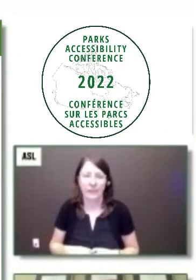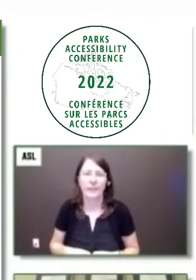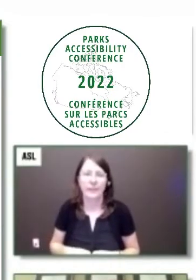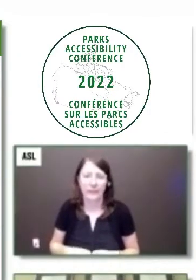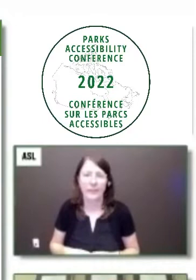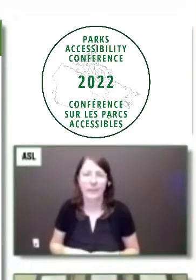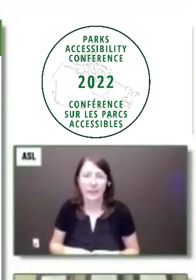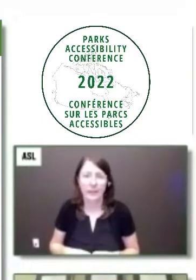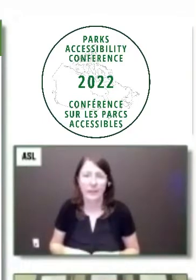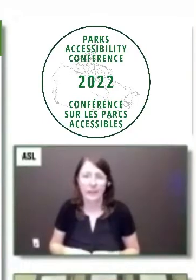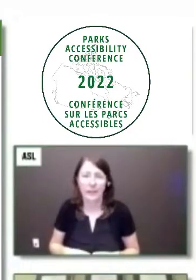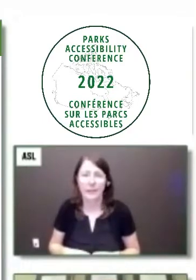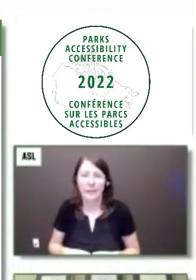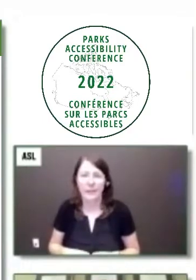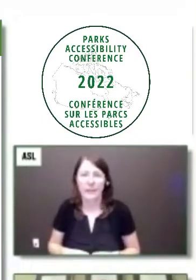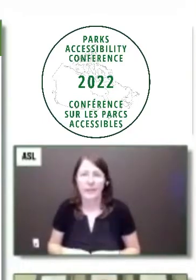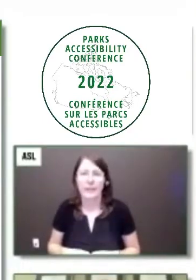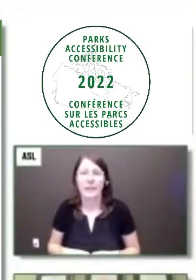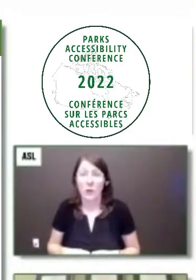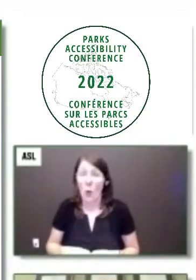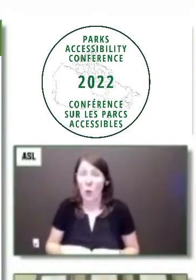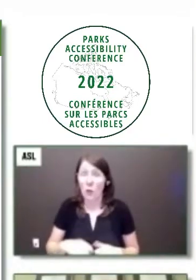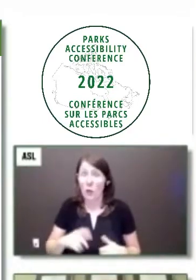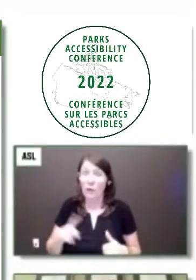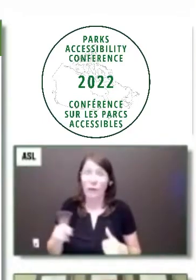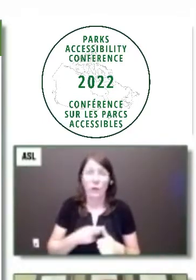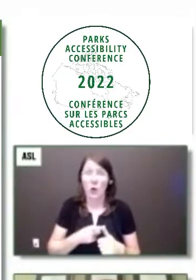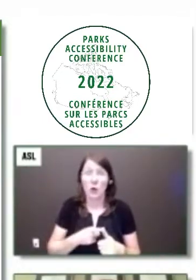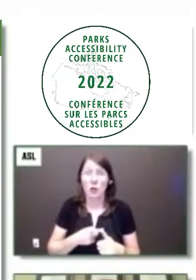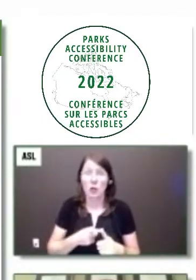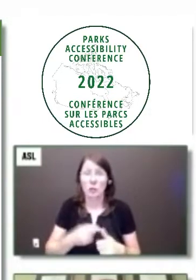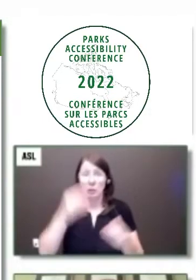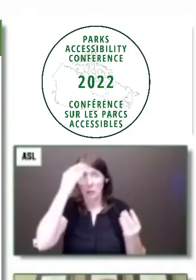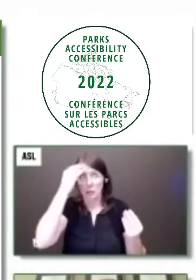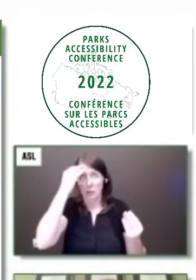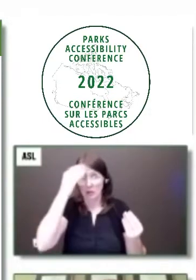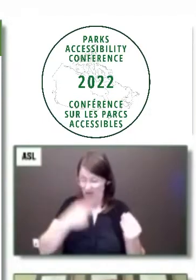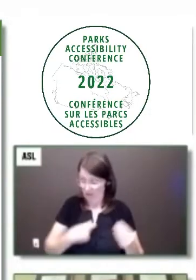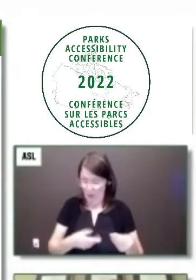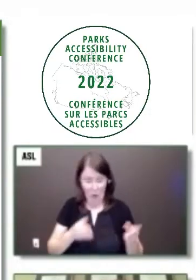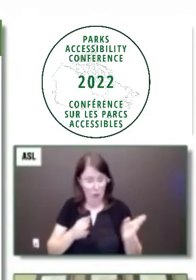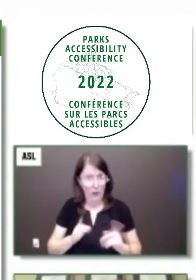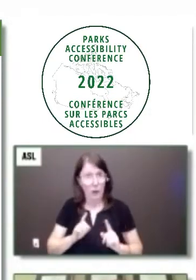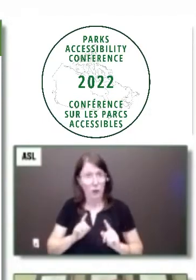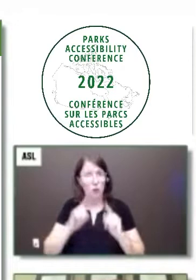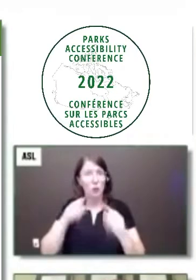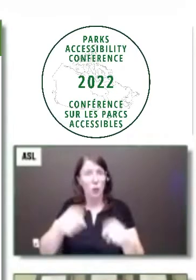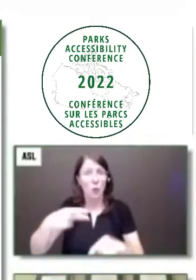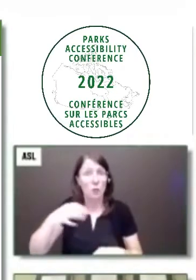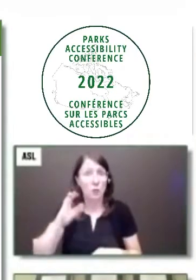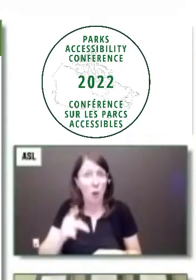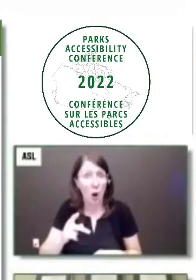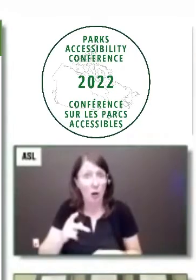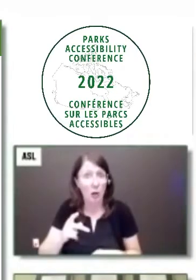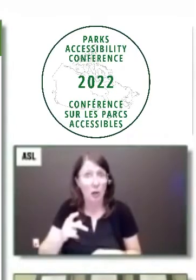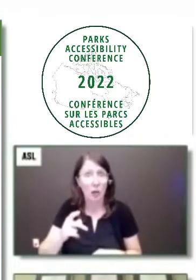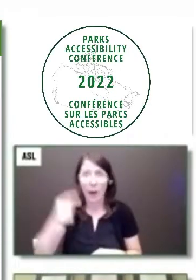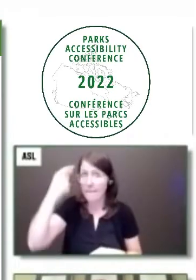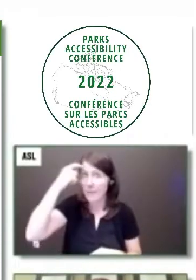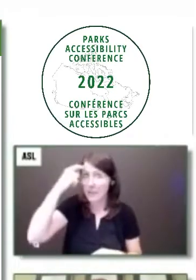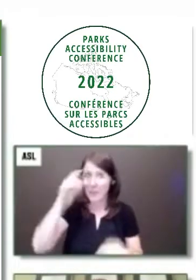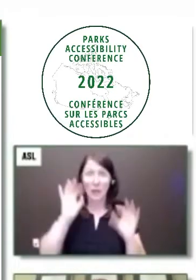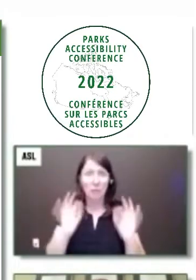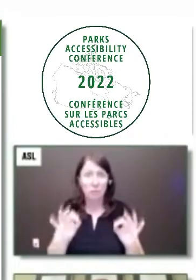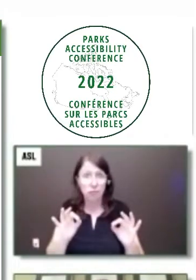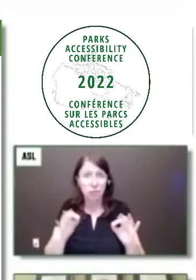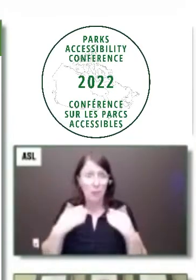I even prepared to go to the park physically and mentally? Is my mobility device in a proper working order? And maybe what